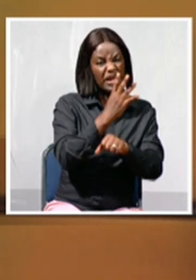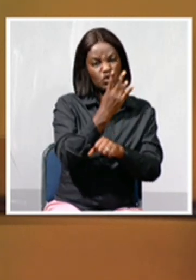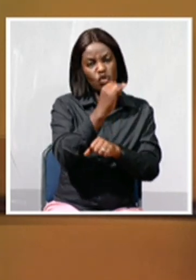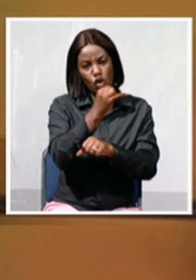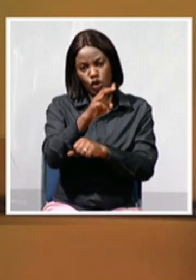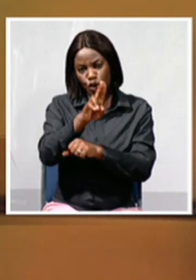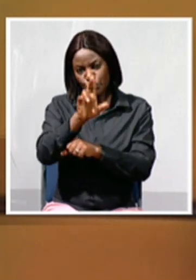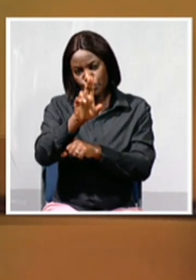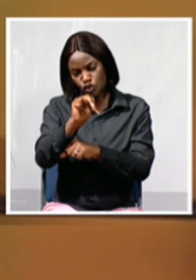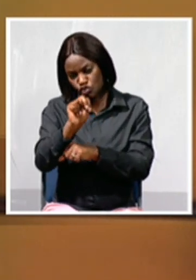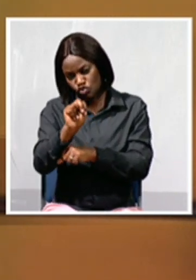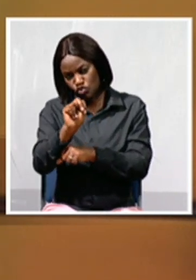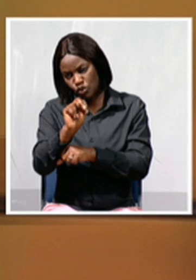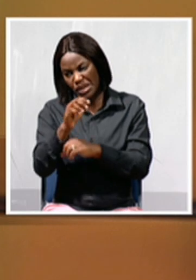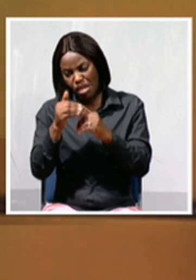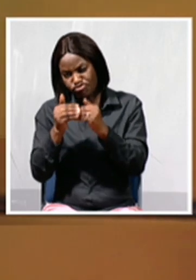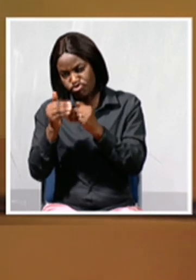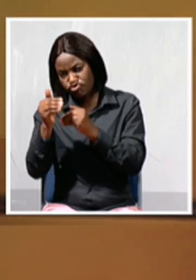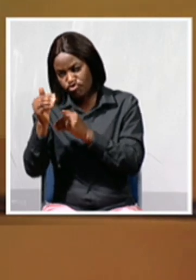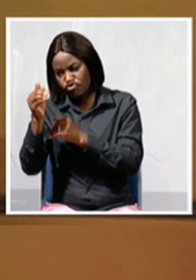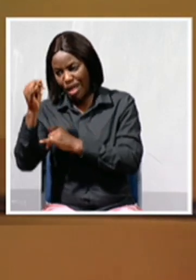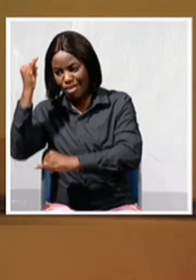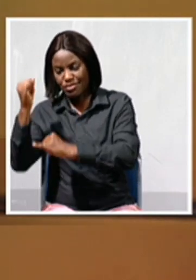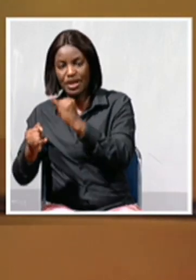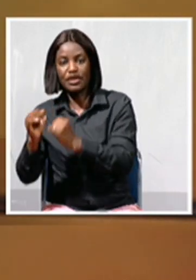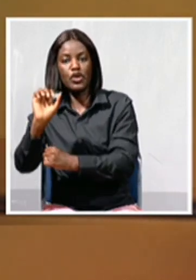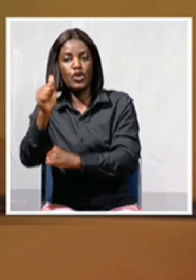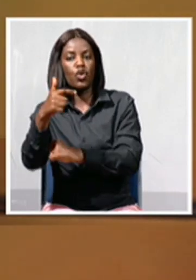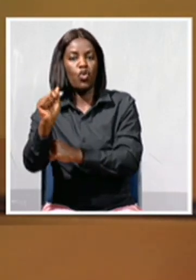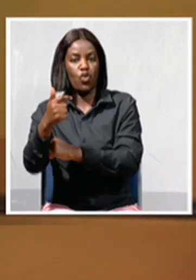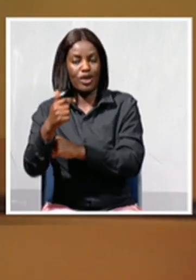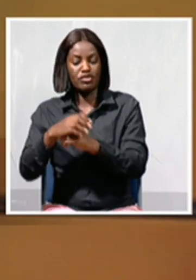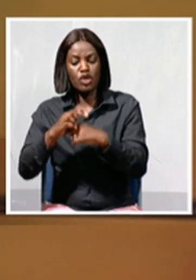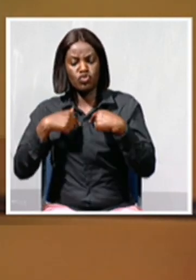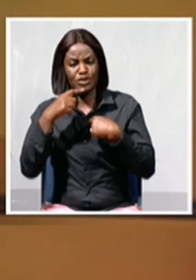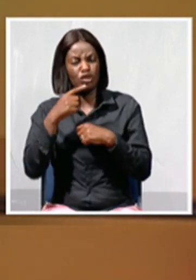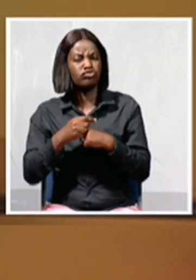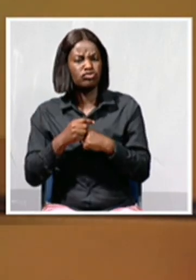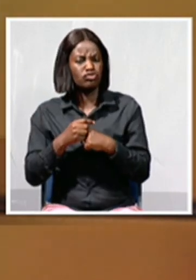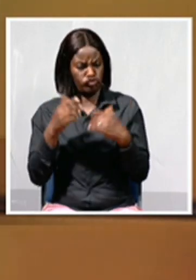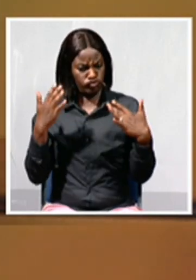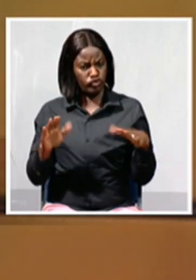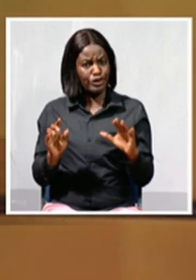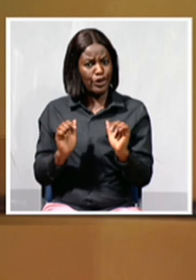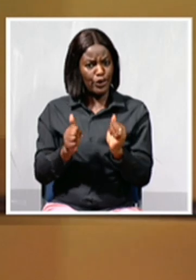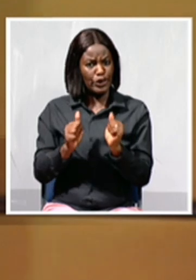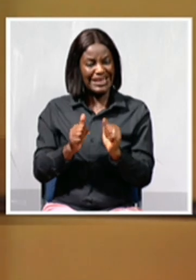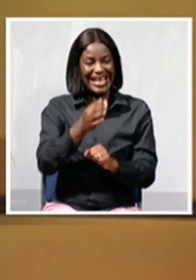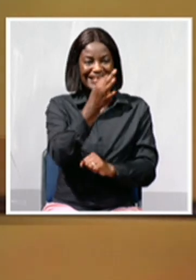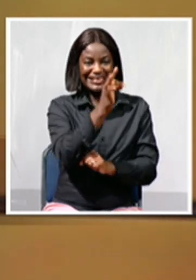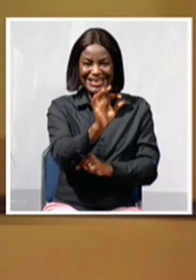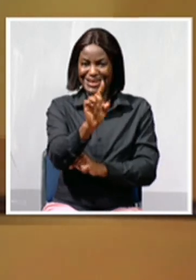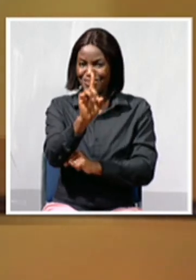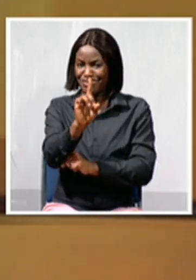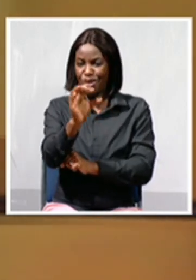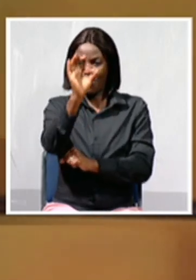August. And one can say we have successfully conducted that by reaching a 91% of